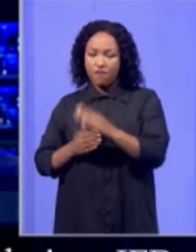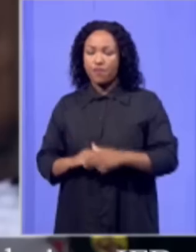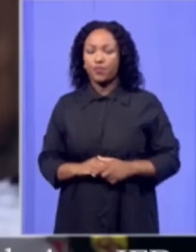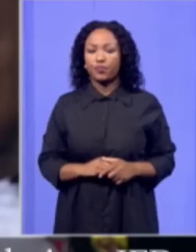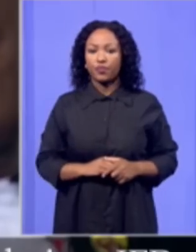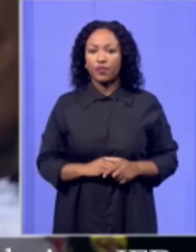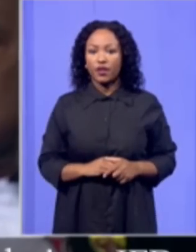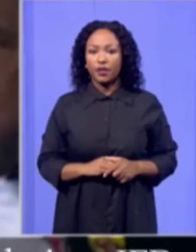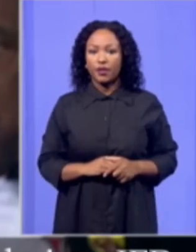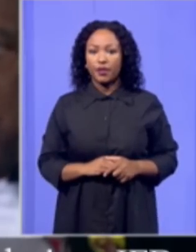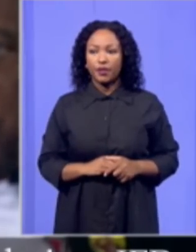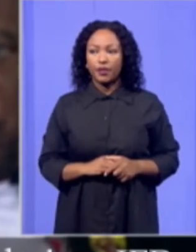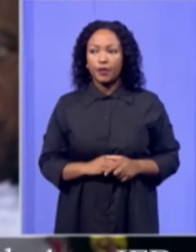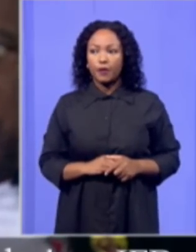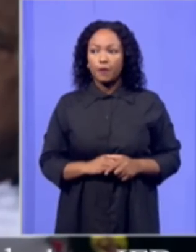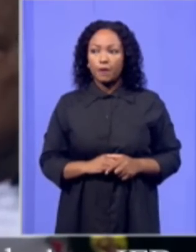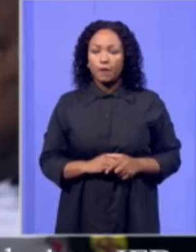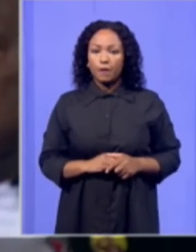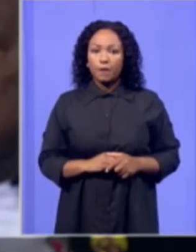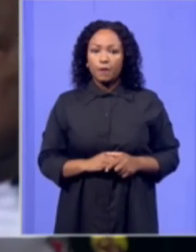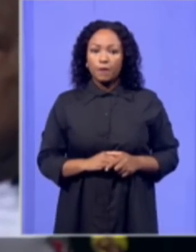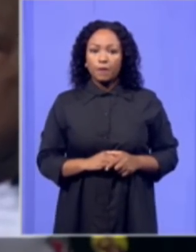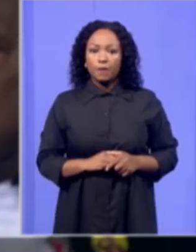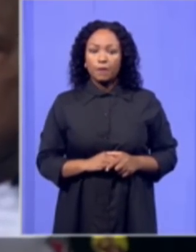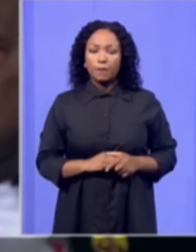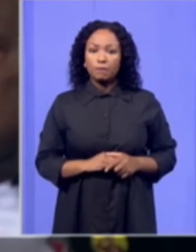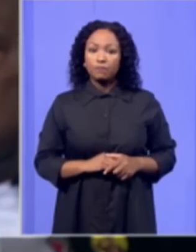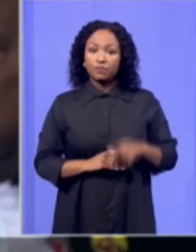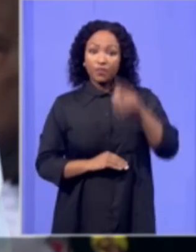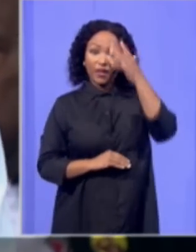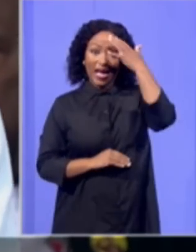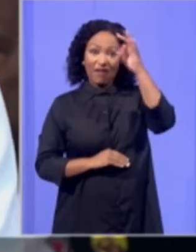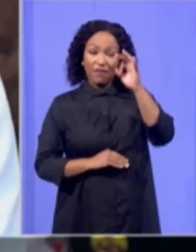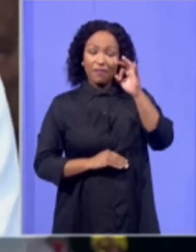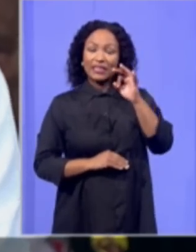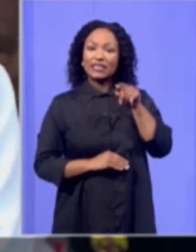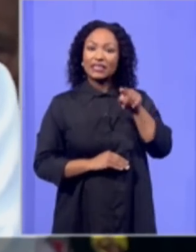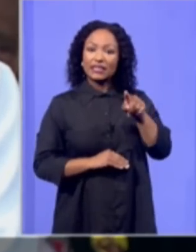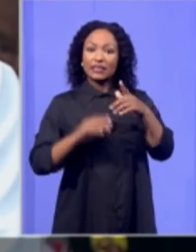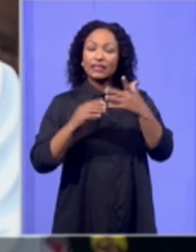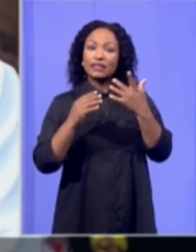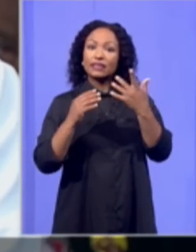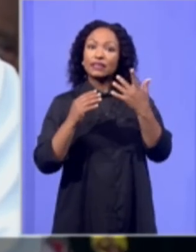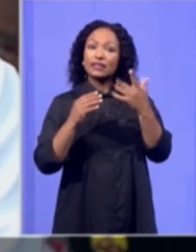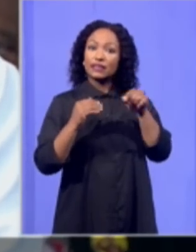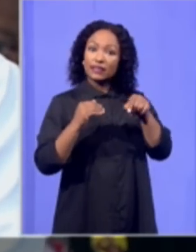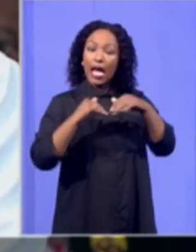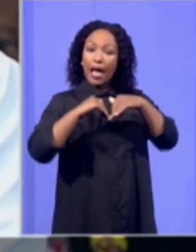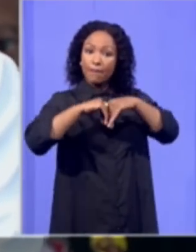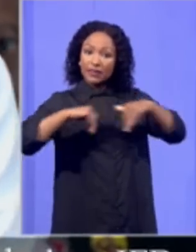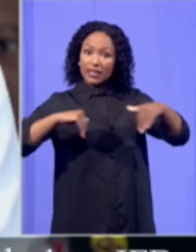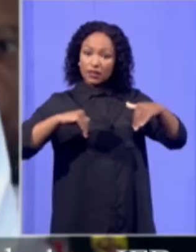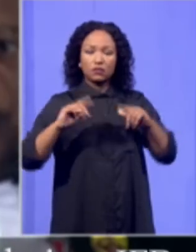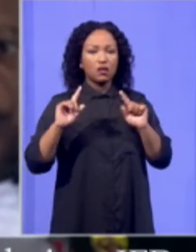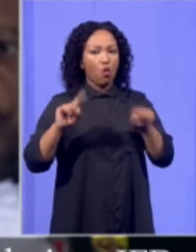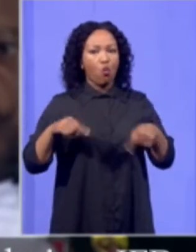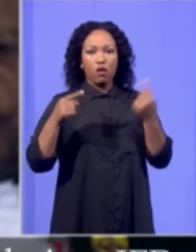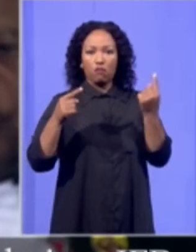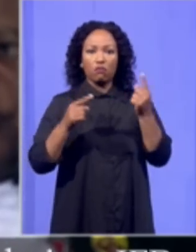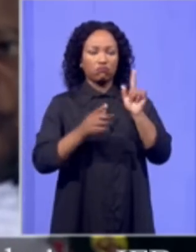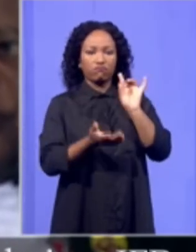The apartheid government could not ban inkatha inkululeko yesizwe